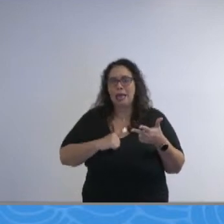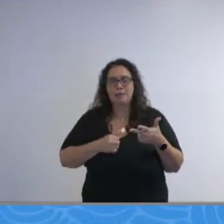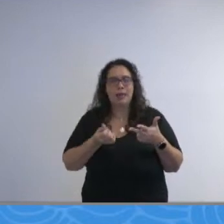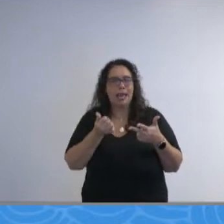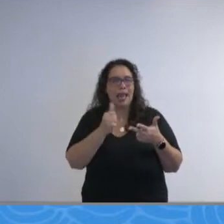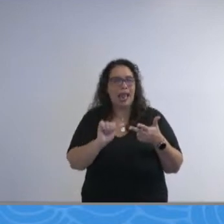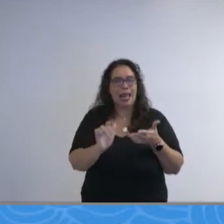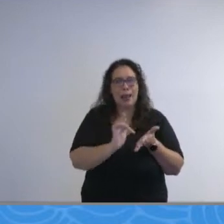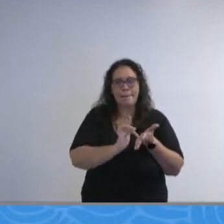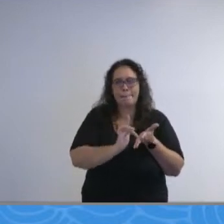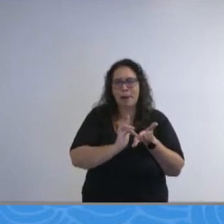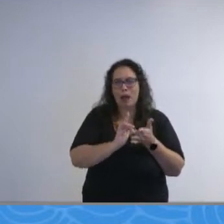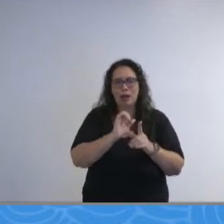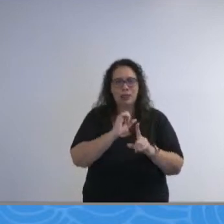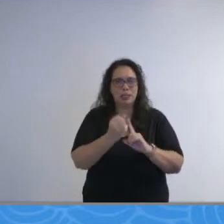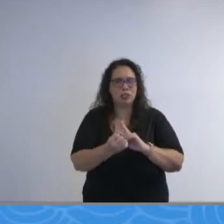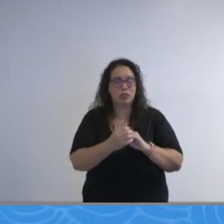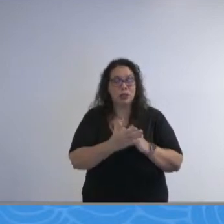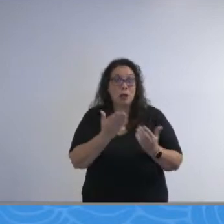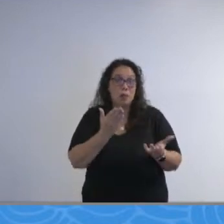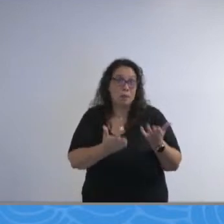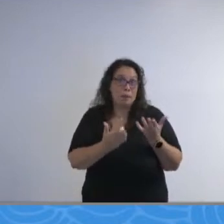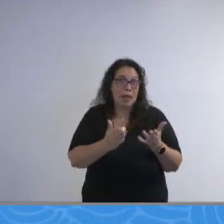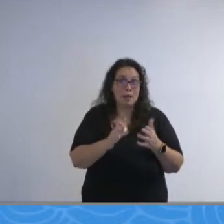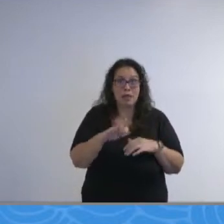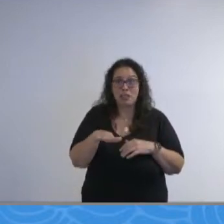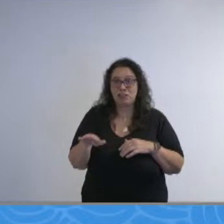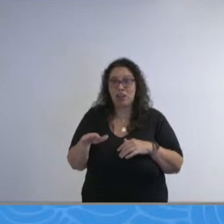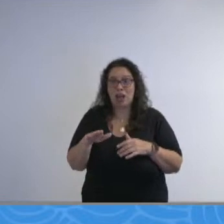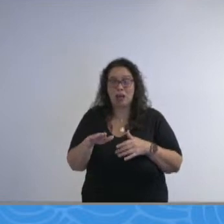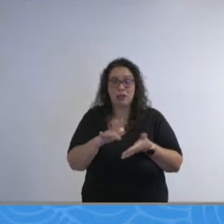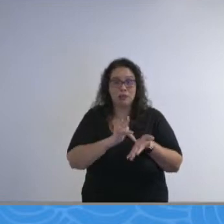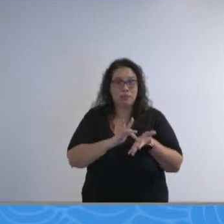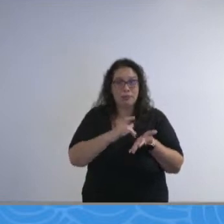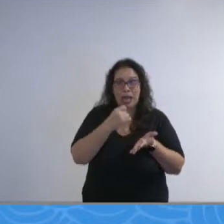A child that takes medicine, whether at home or at school.